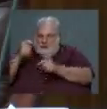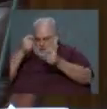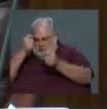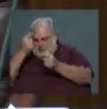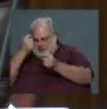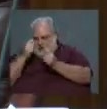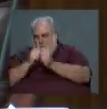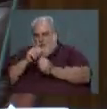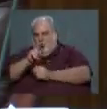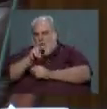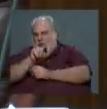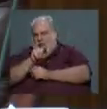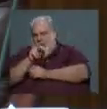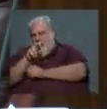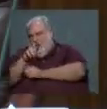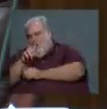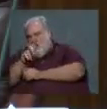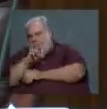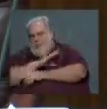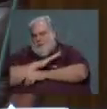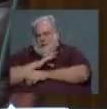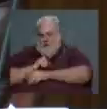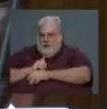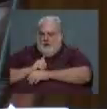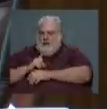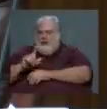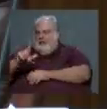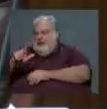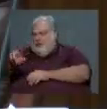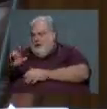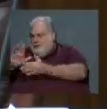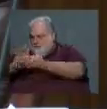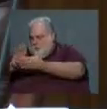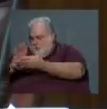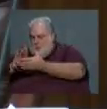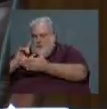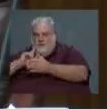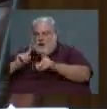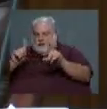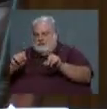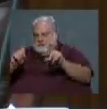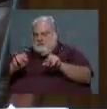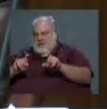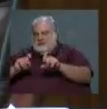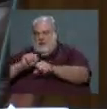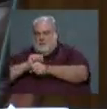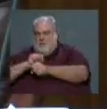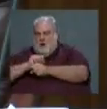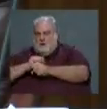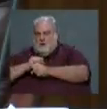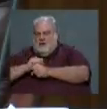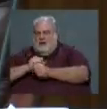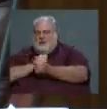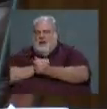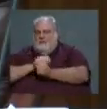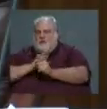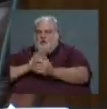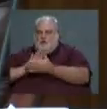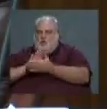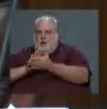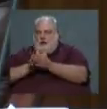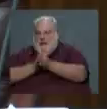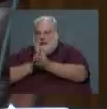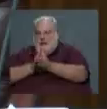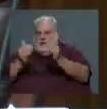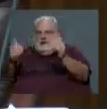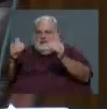of Trustees of the University of Arkansas and the Little Rock School District for a pilot project relative to the city's Love Your School initiative. An ordinance to